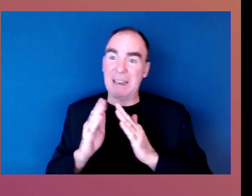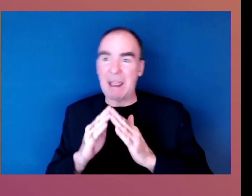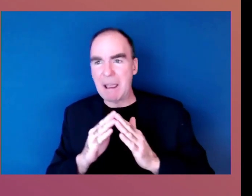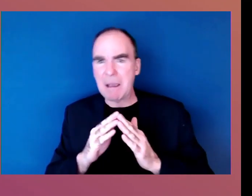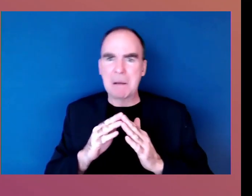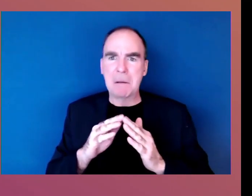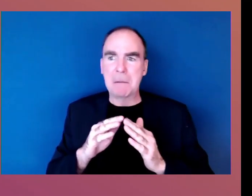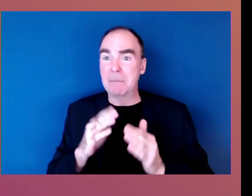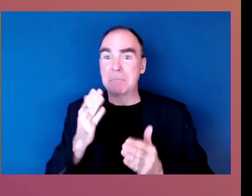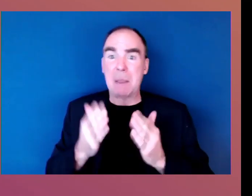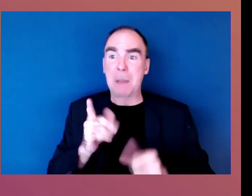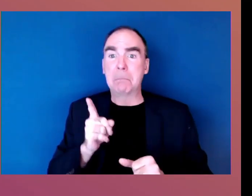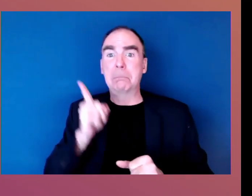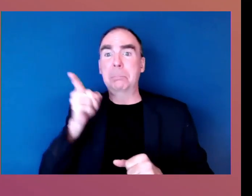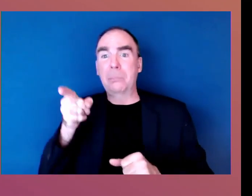suitcase.